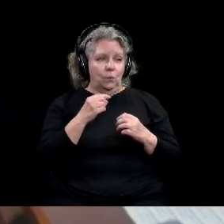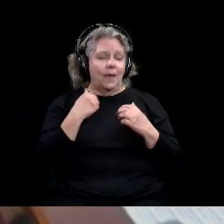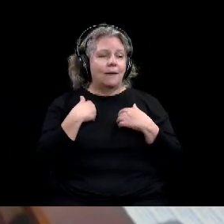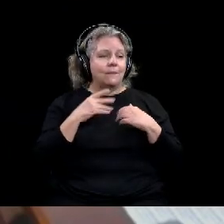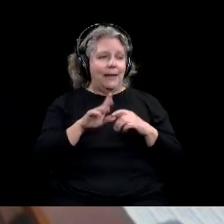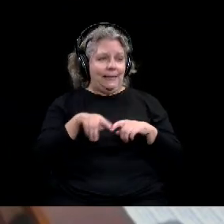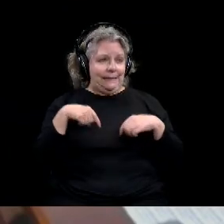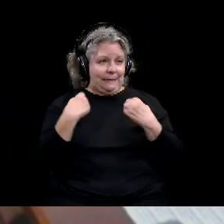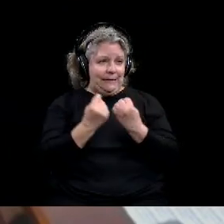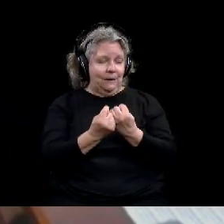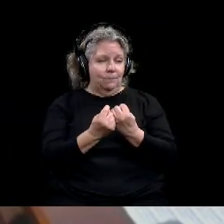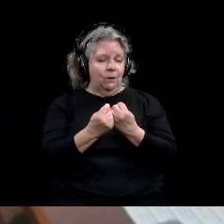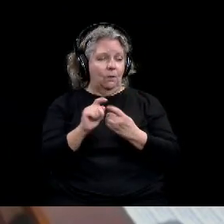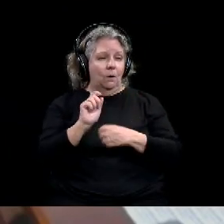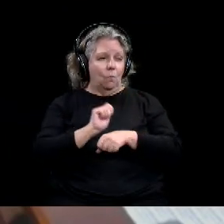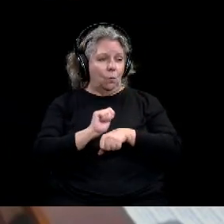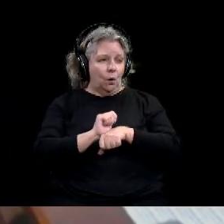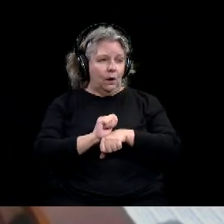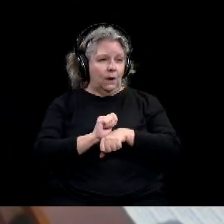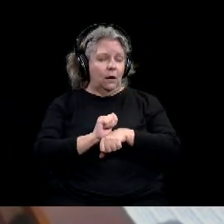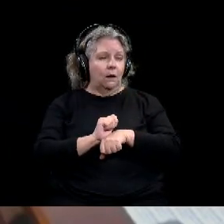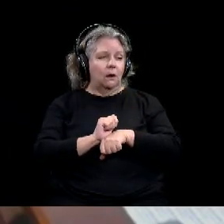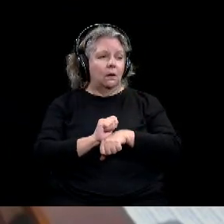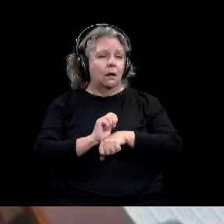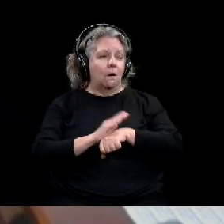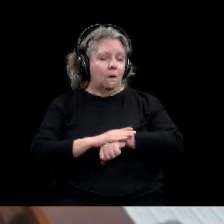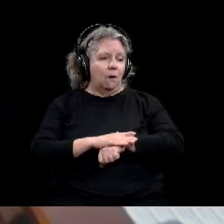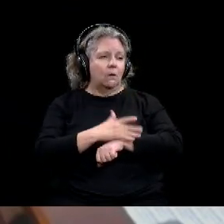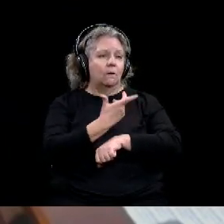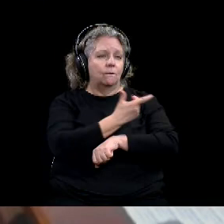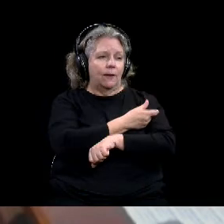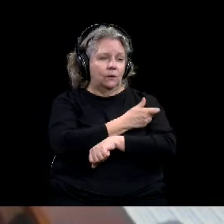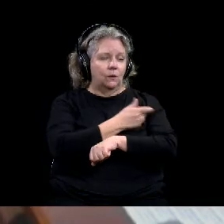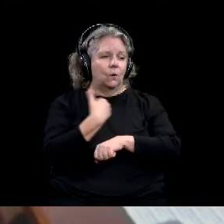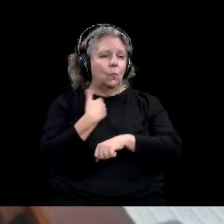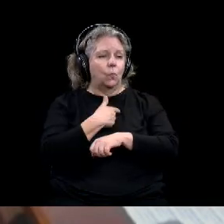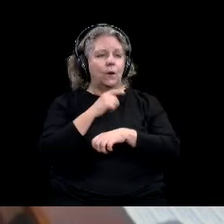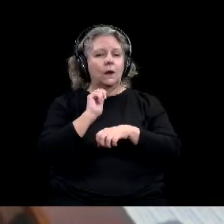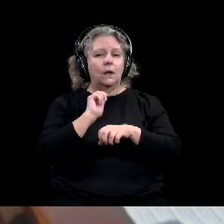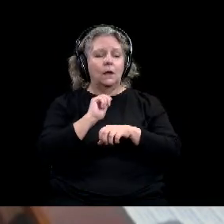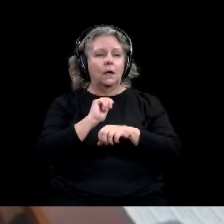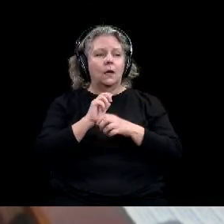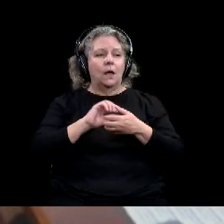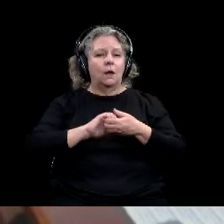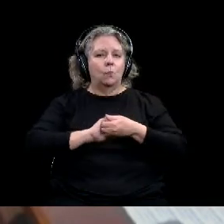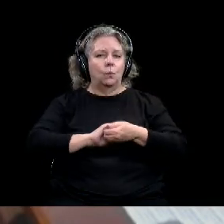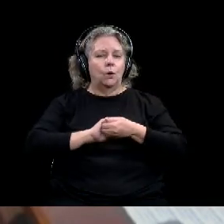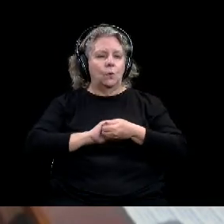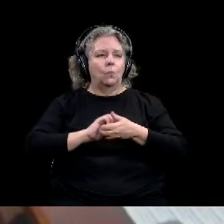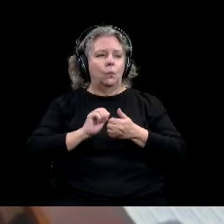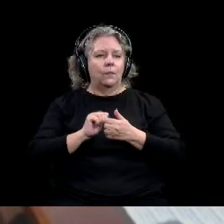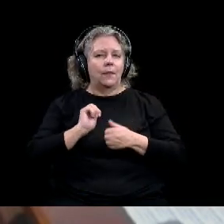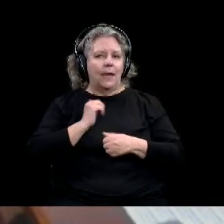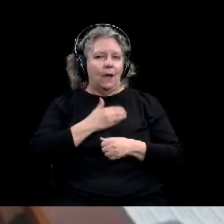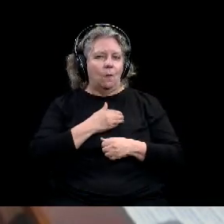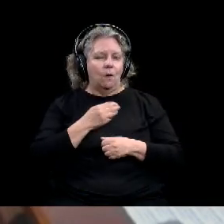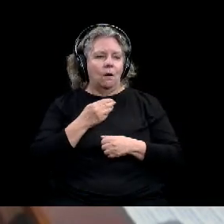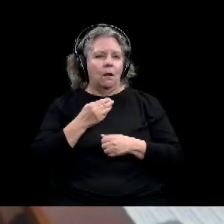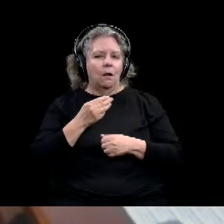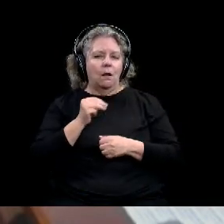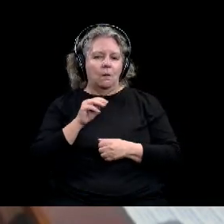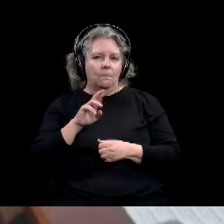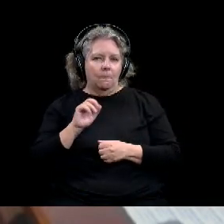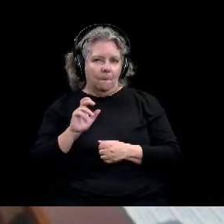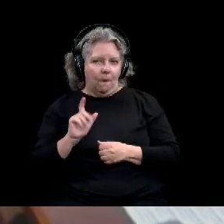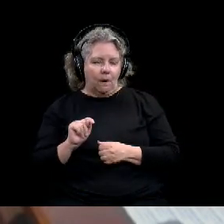in concert with our market, which is primarily out of Austin, on what that looks like. To